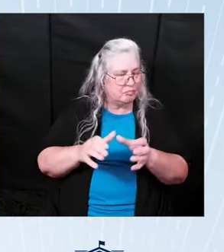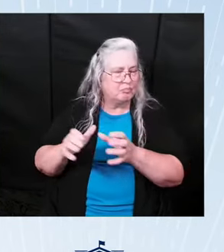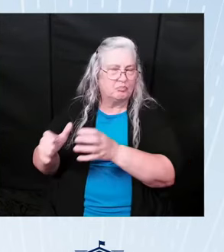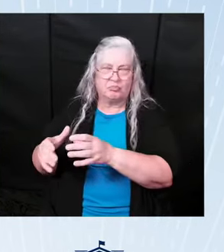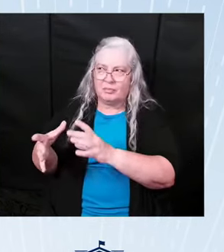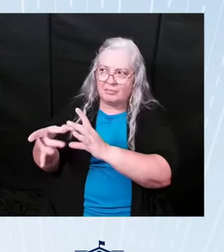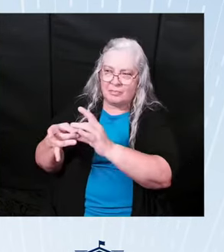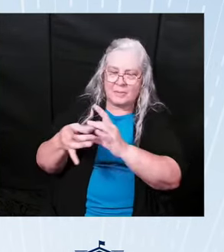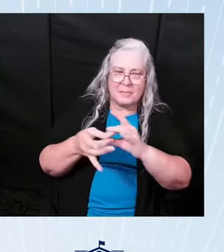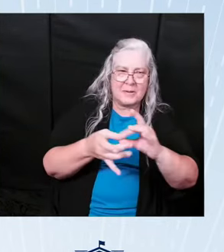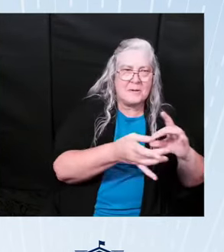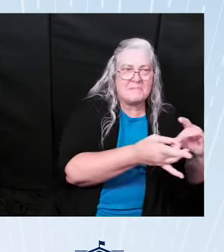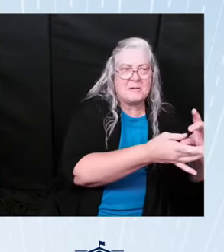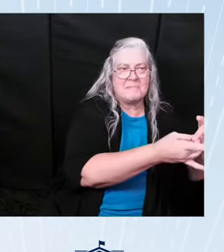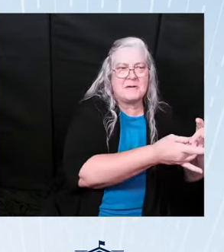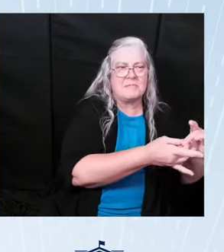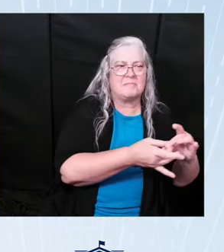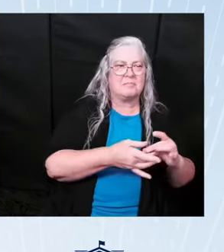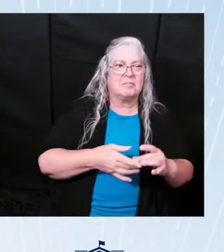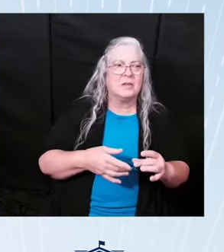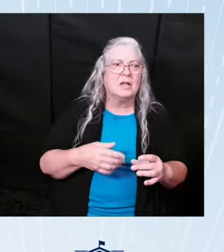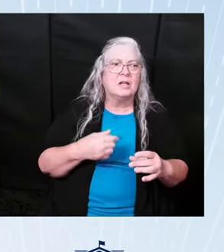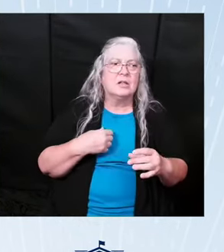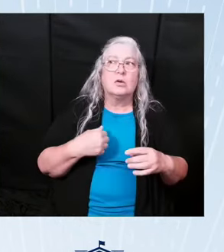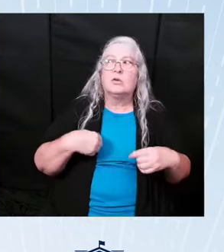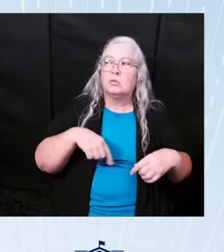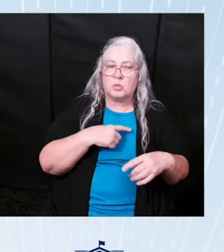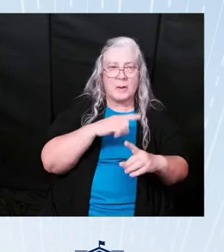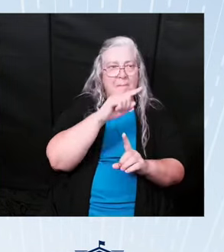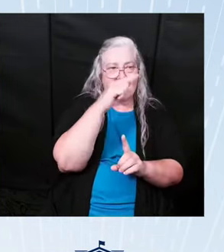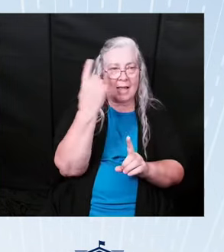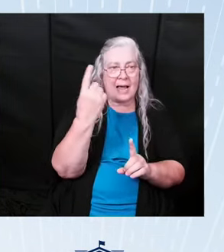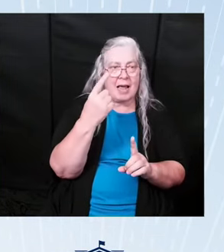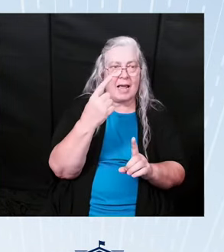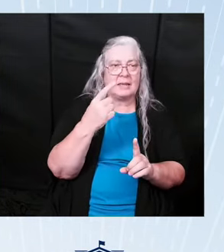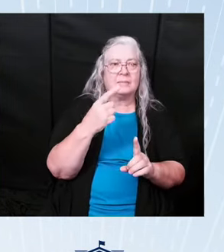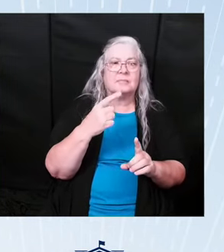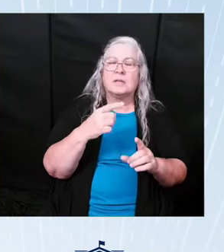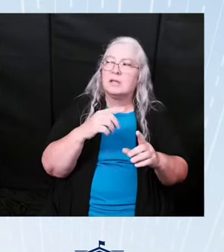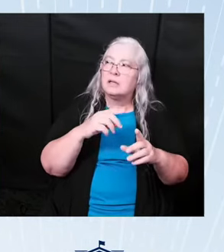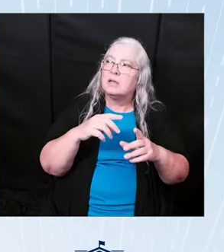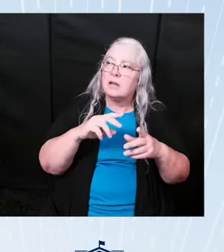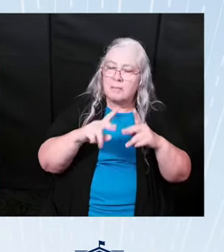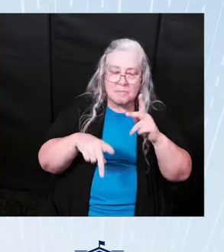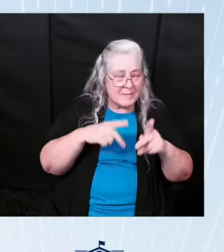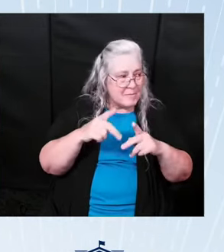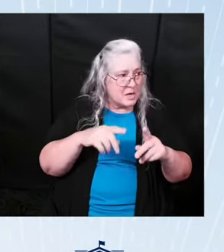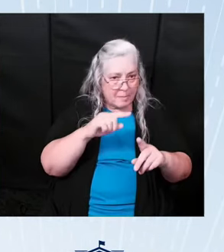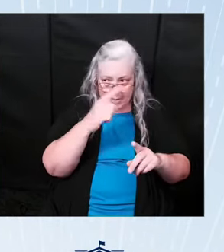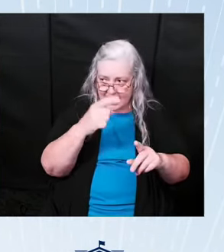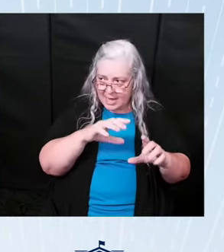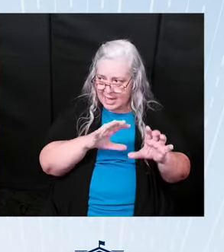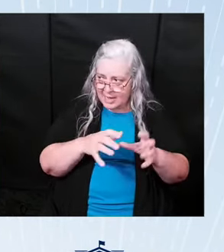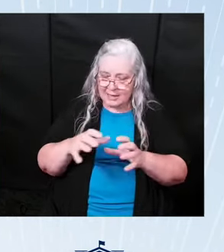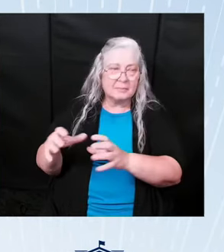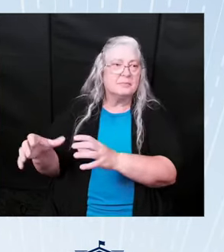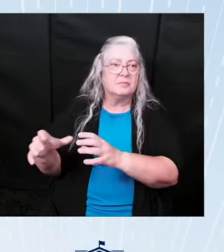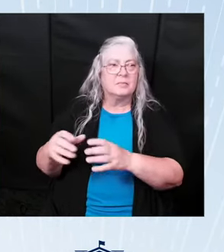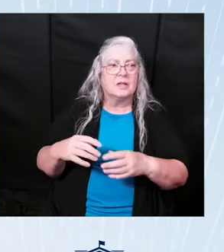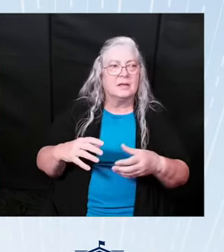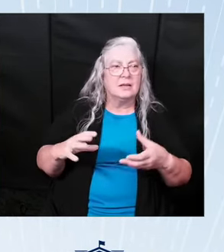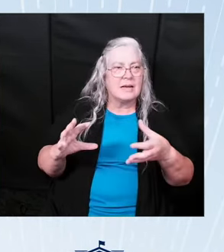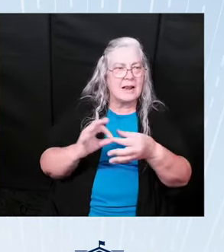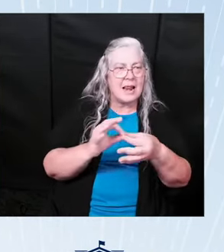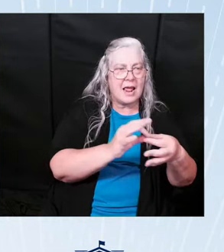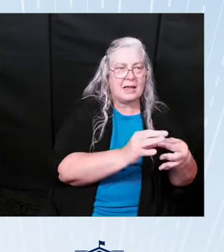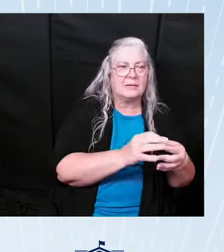communities. And so this idea of the climate resilience framework is really exciting because it